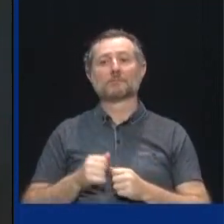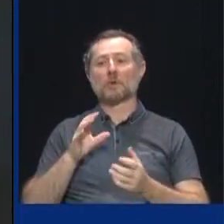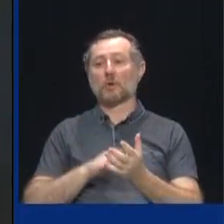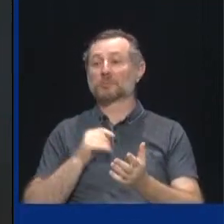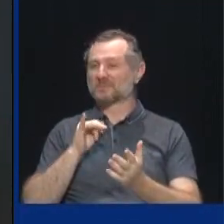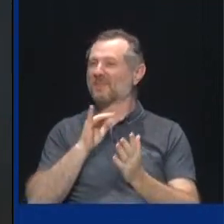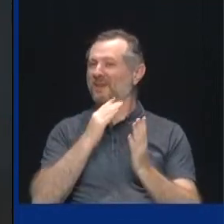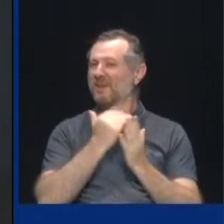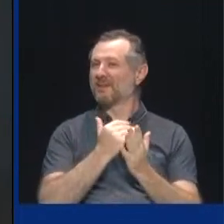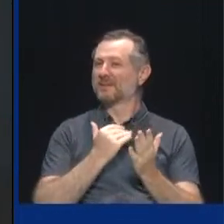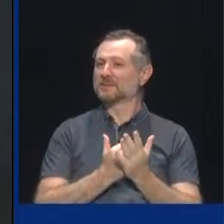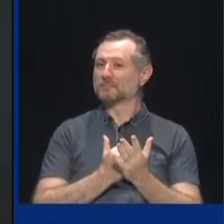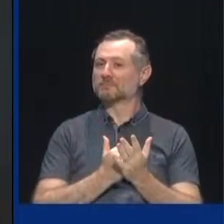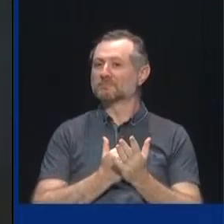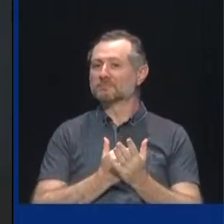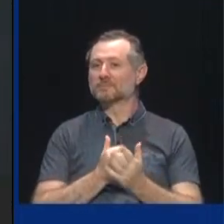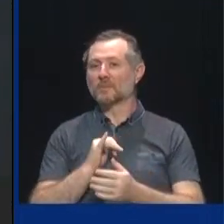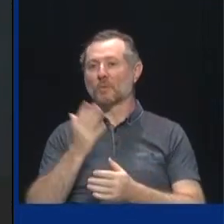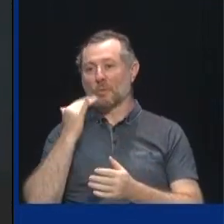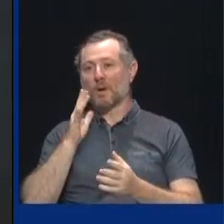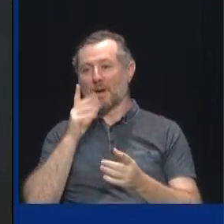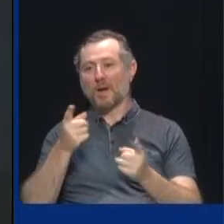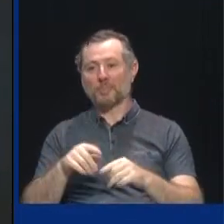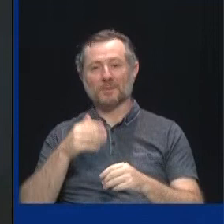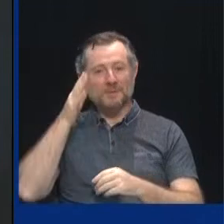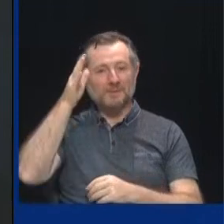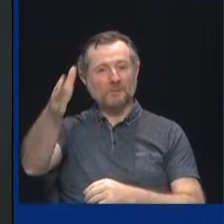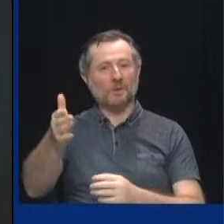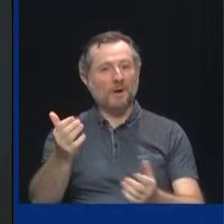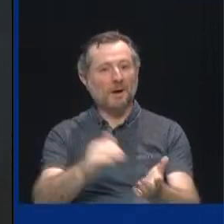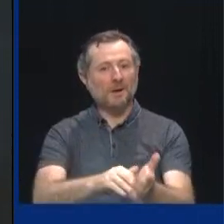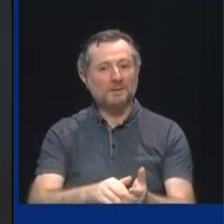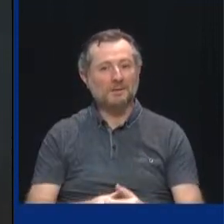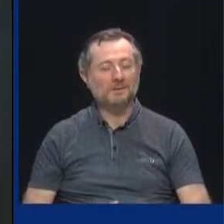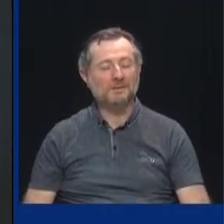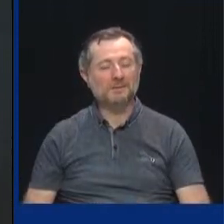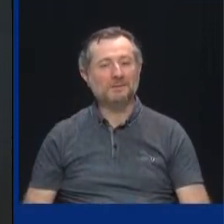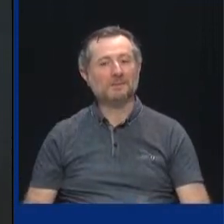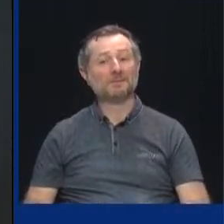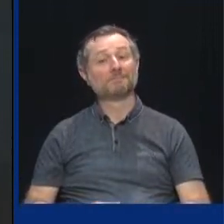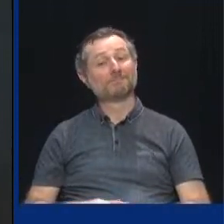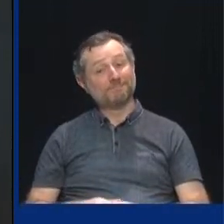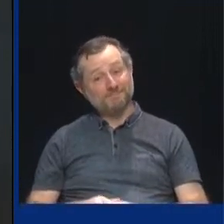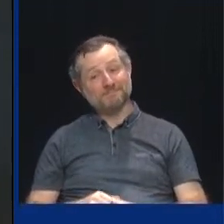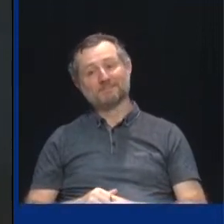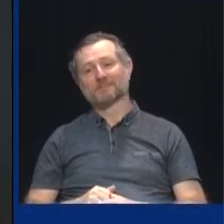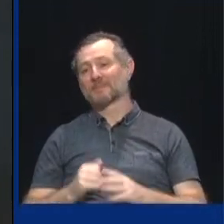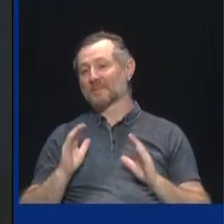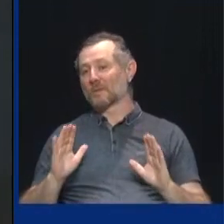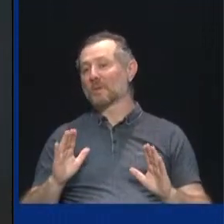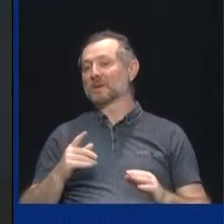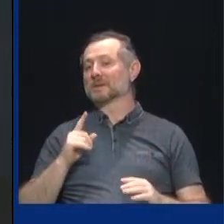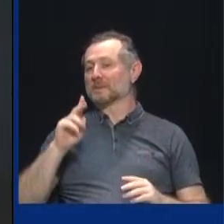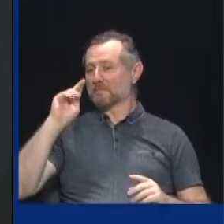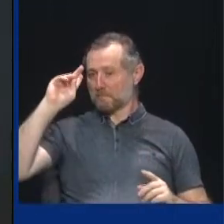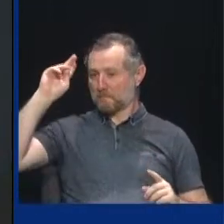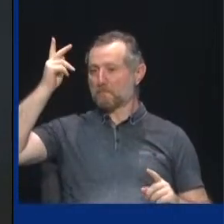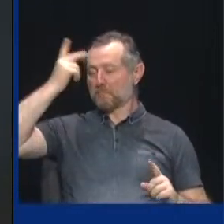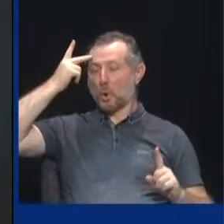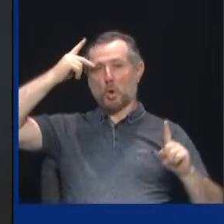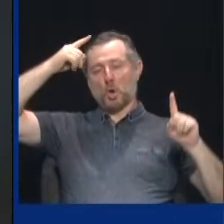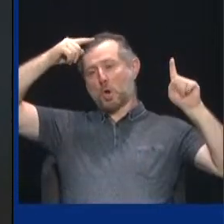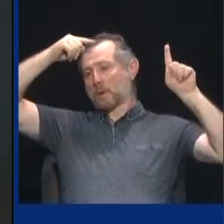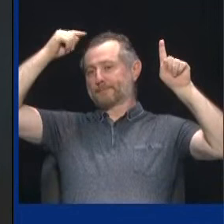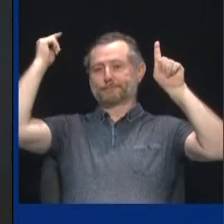because it's going to happen again. But it was politics.